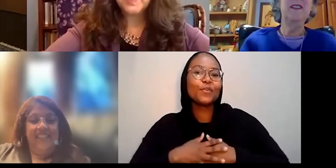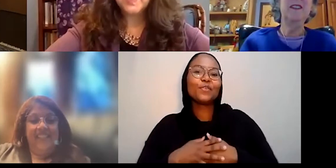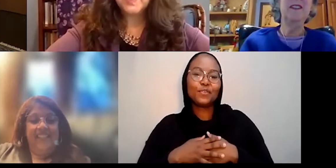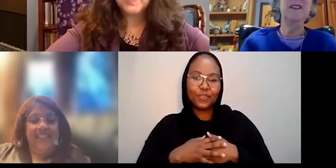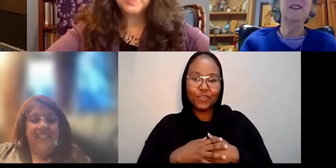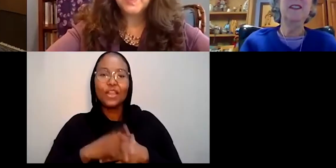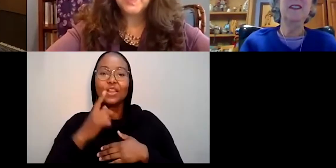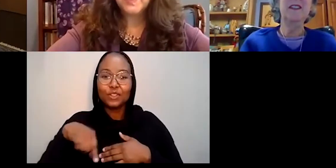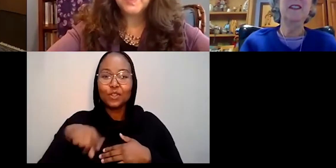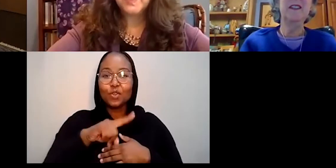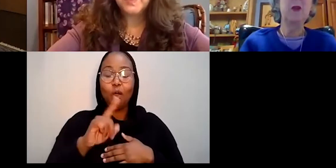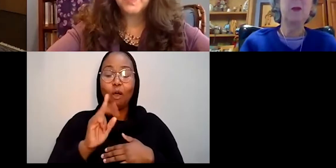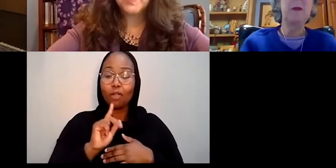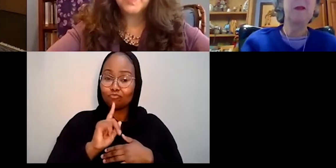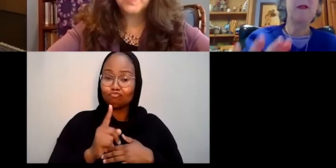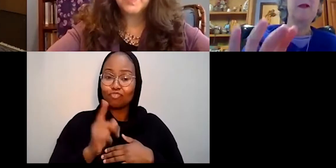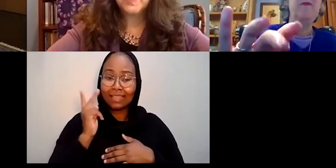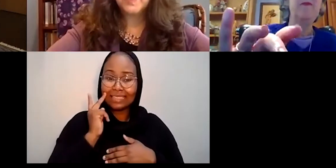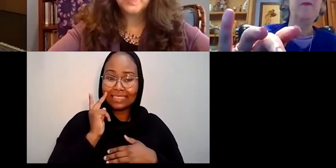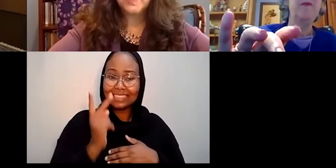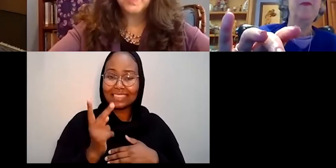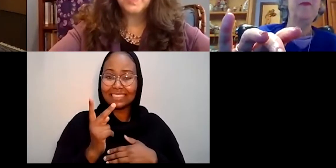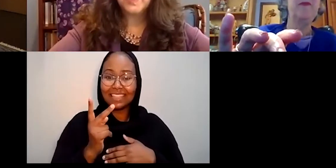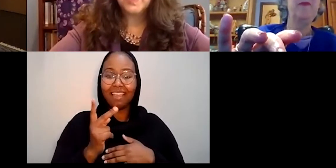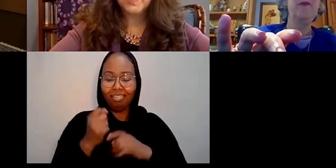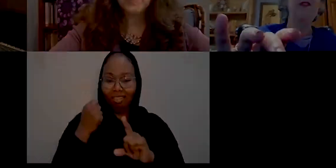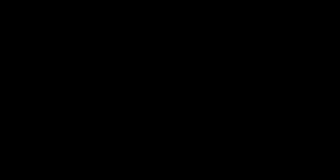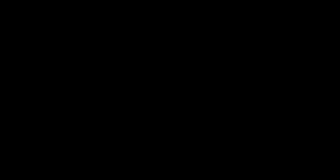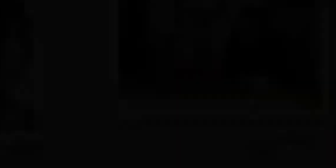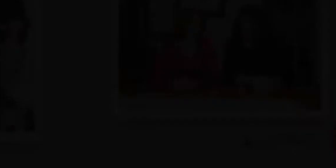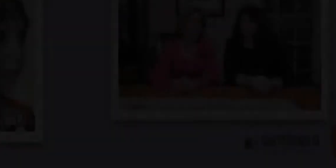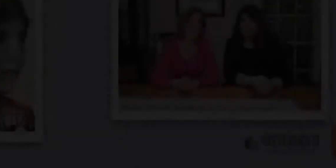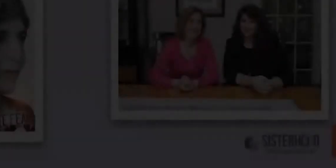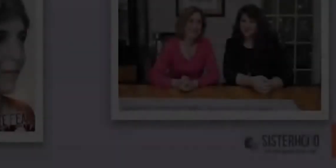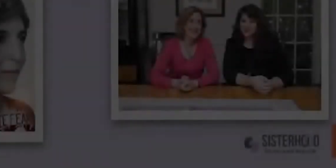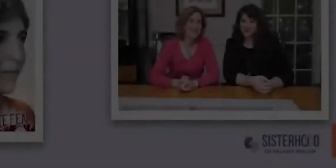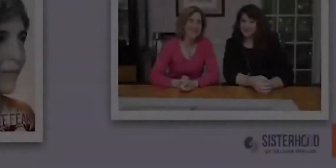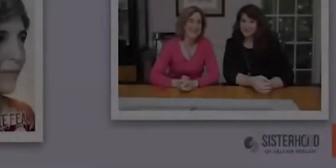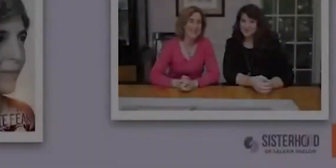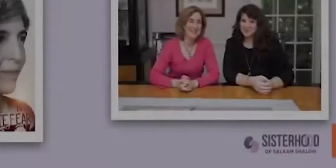everybody can really see how deep this impact goes.